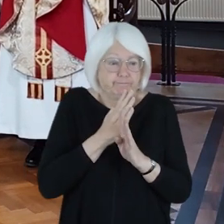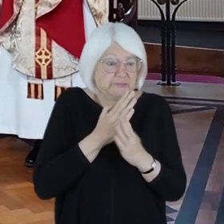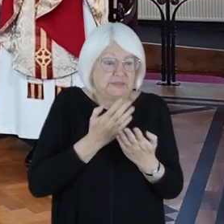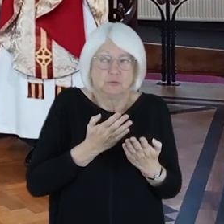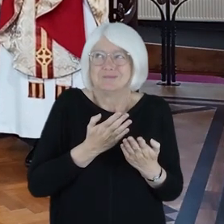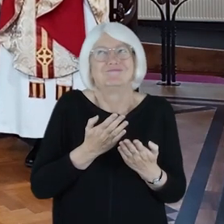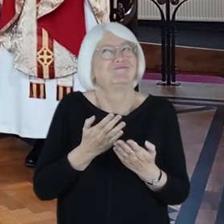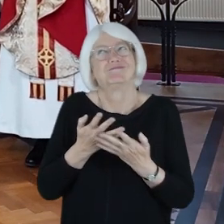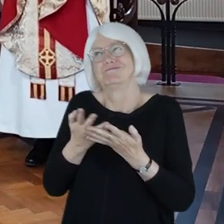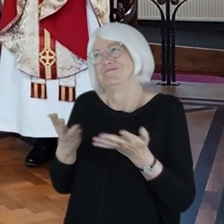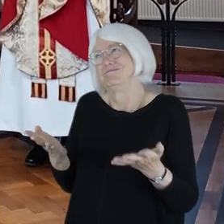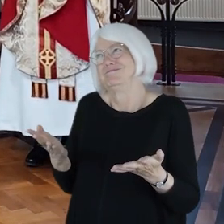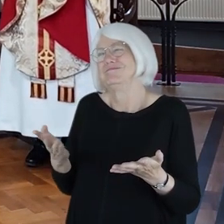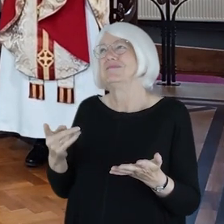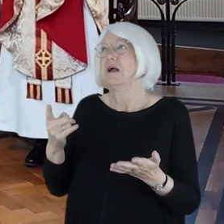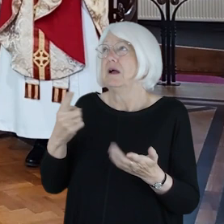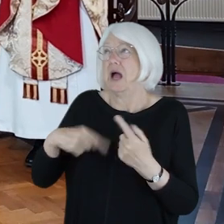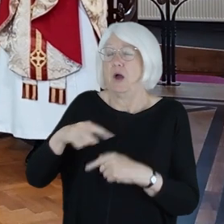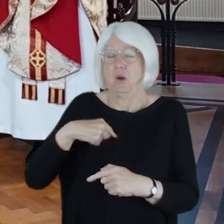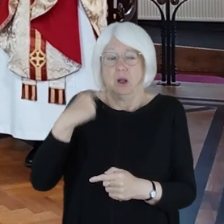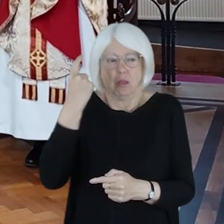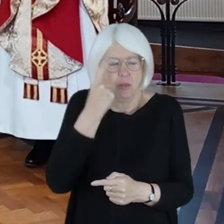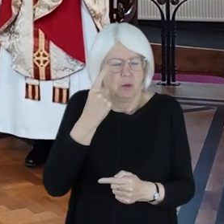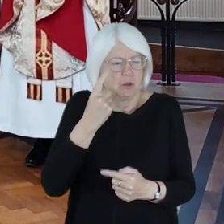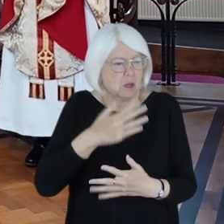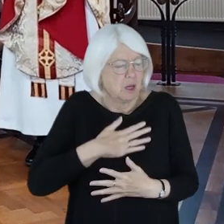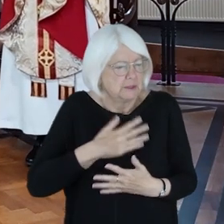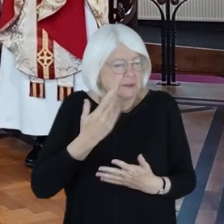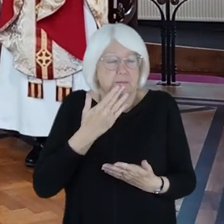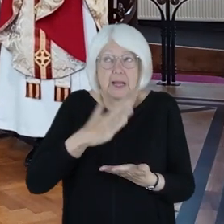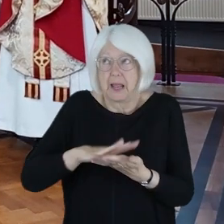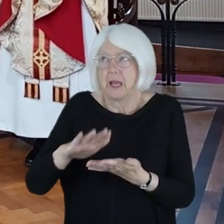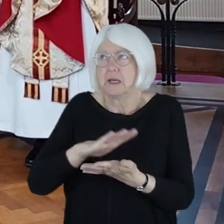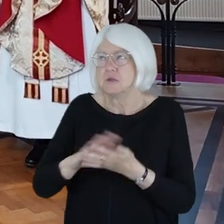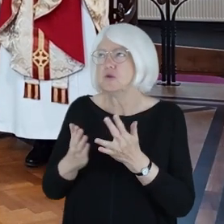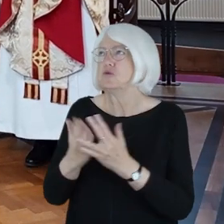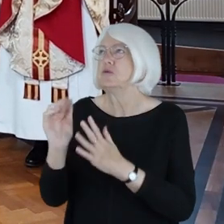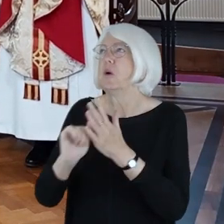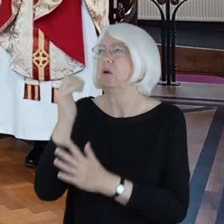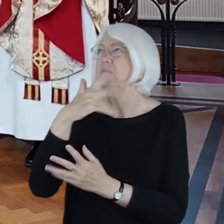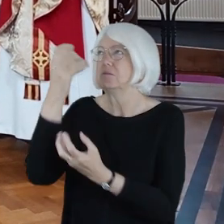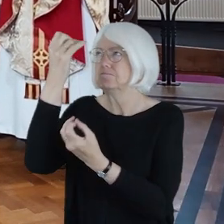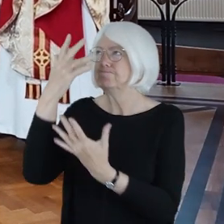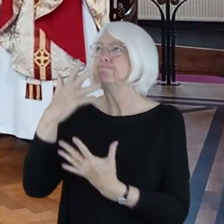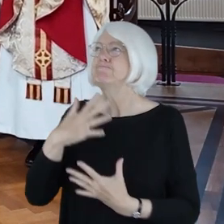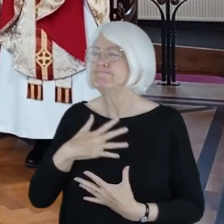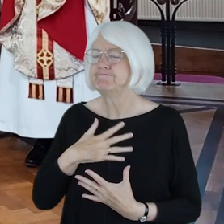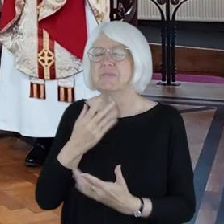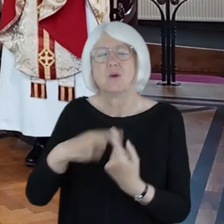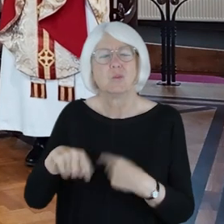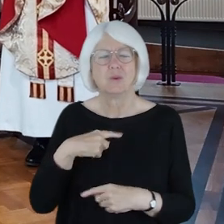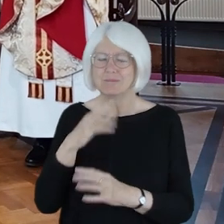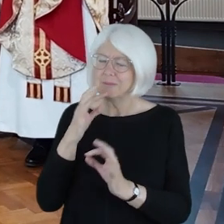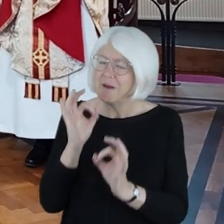are hidden, cleanse the thoughts of our hearts by the inspiration of your Holy Spirit, that we